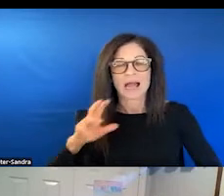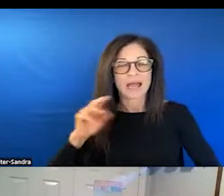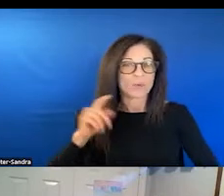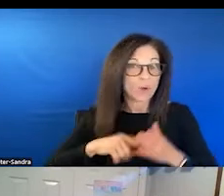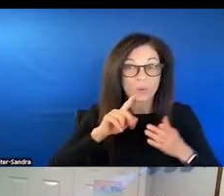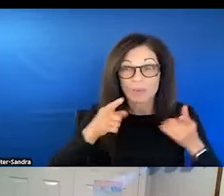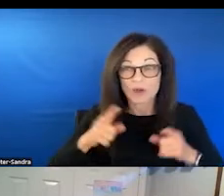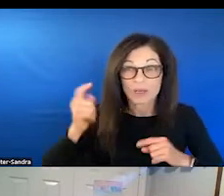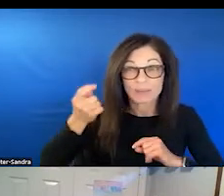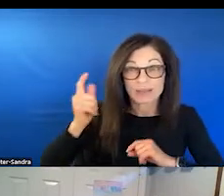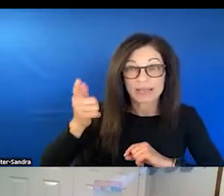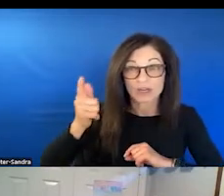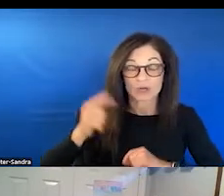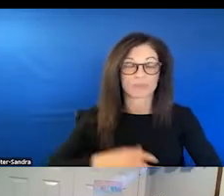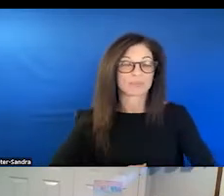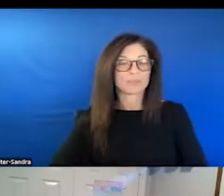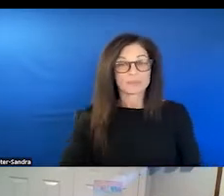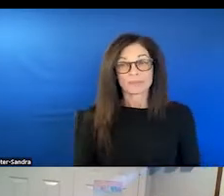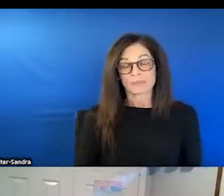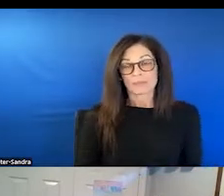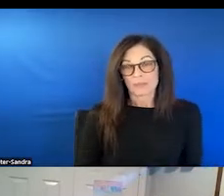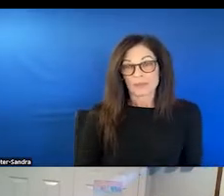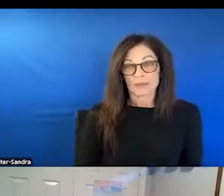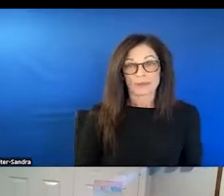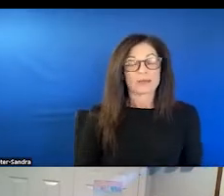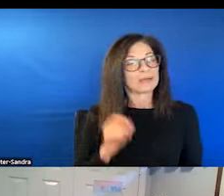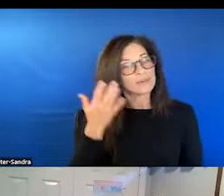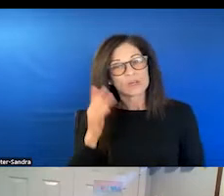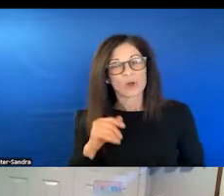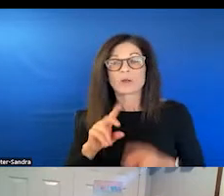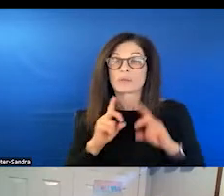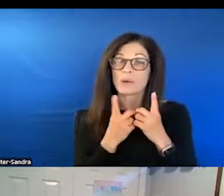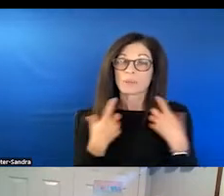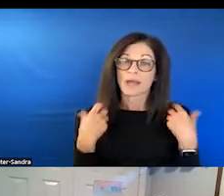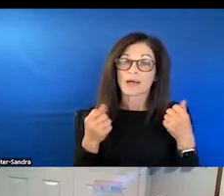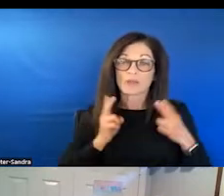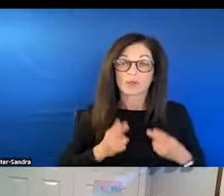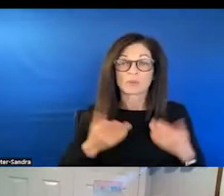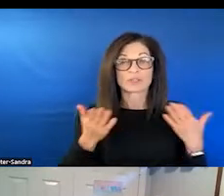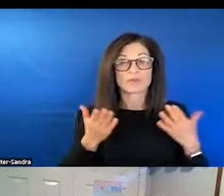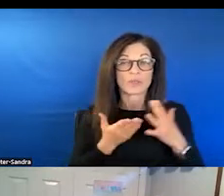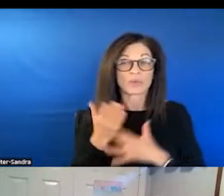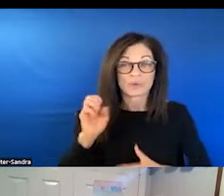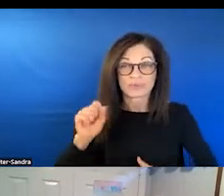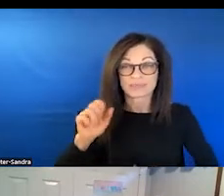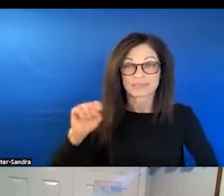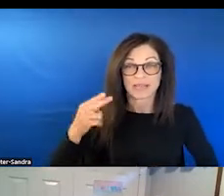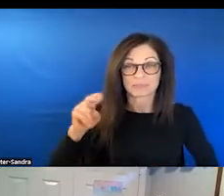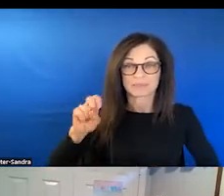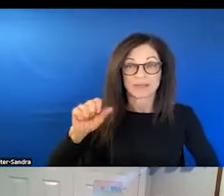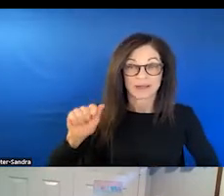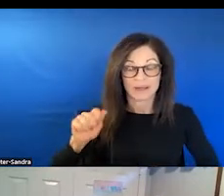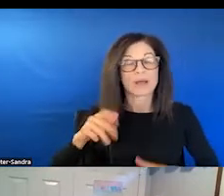you're unaware, the Department of Health and Human Services through SAMHSA produced the new